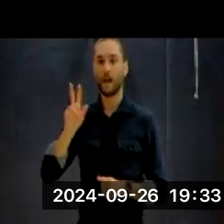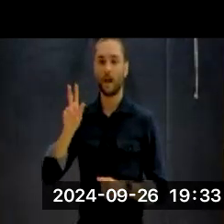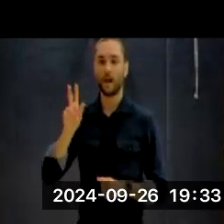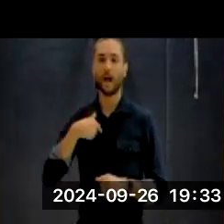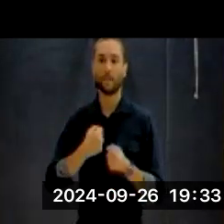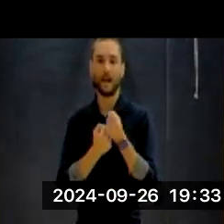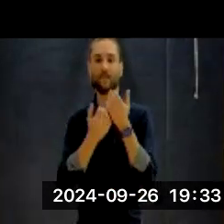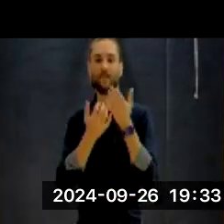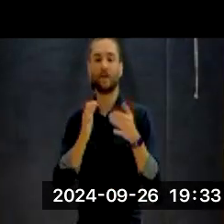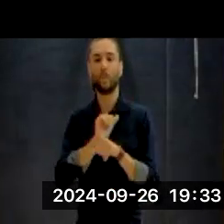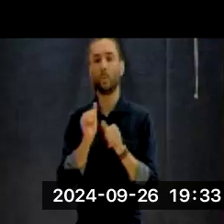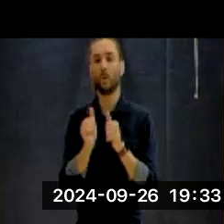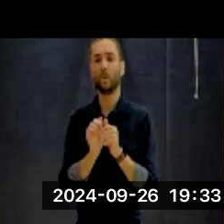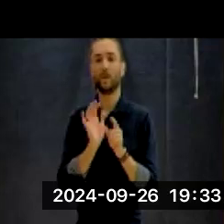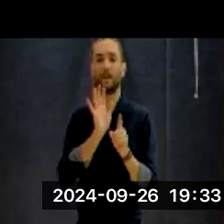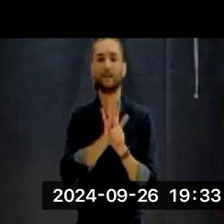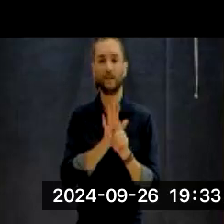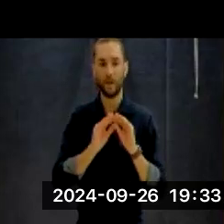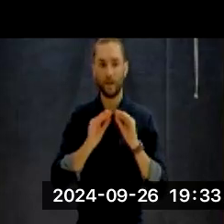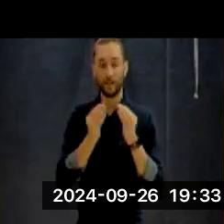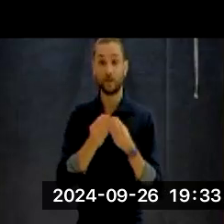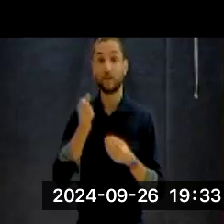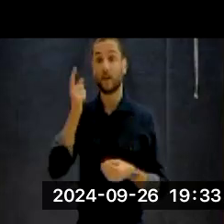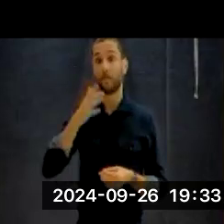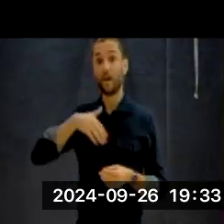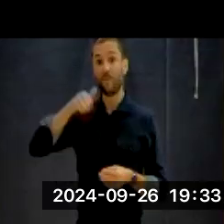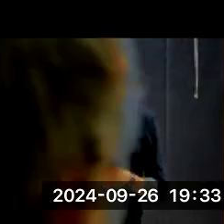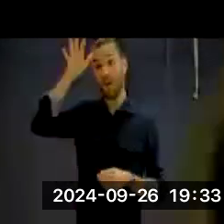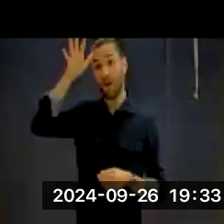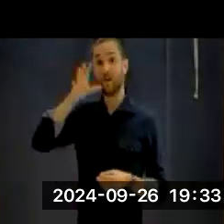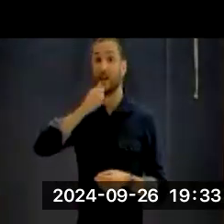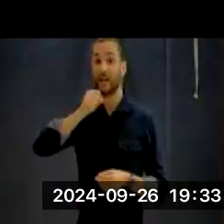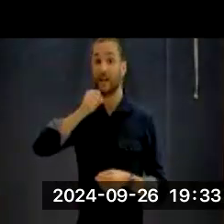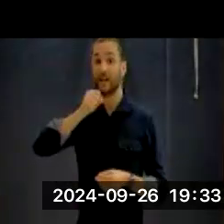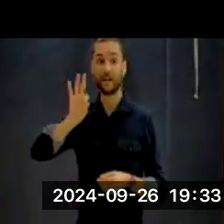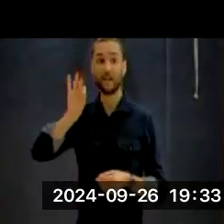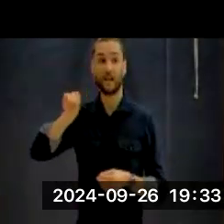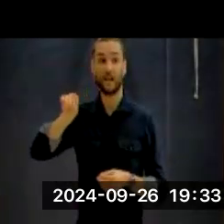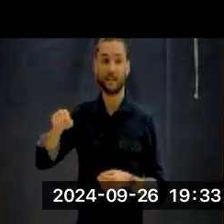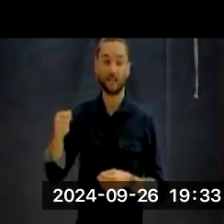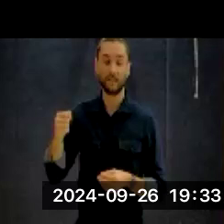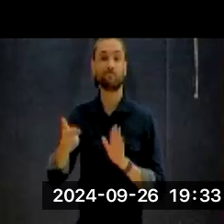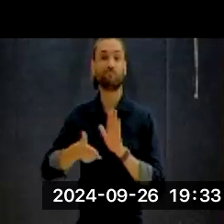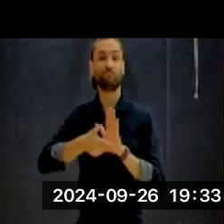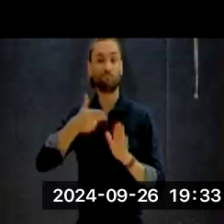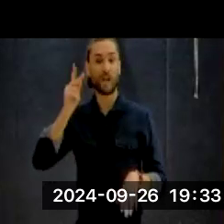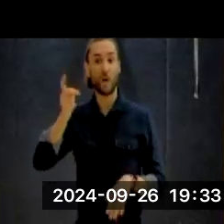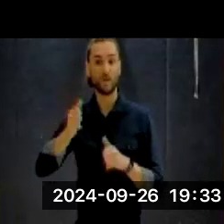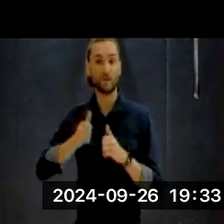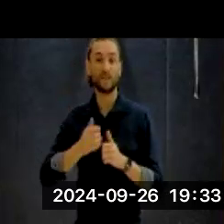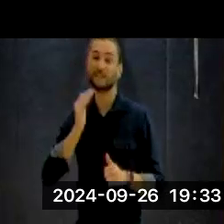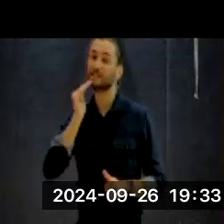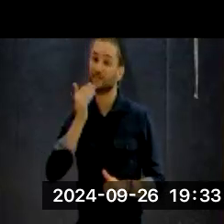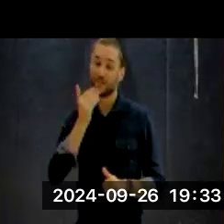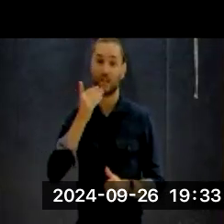his organization. My father was in his 90s. He was diagnosed with severe dementia. My brother,